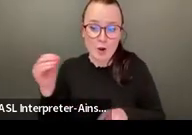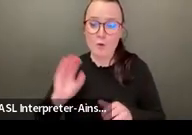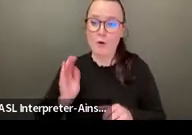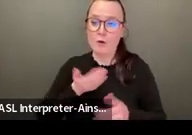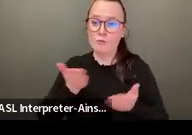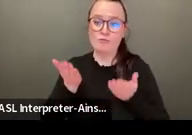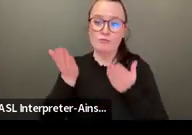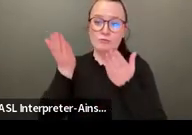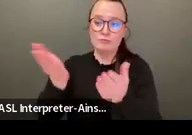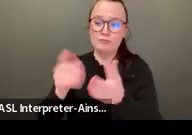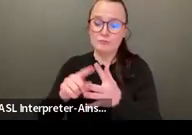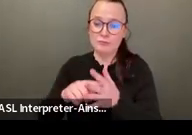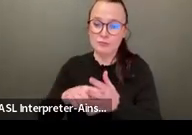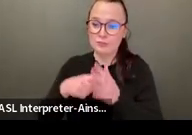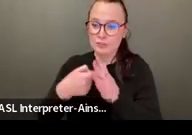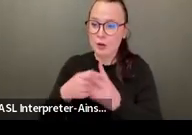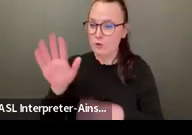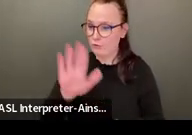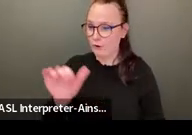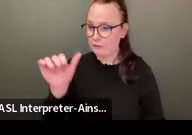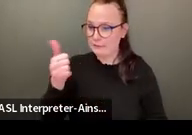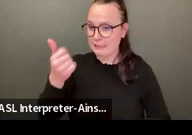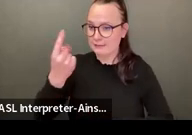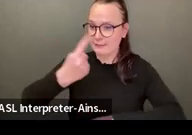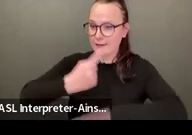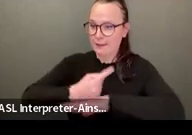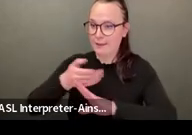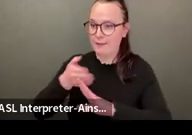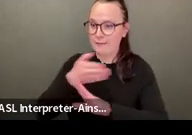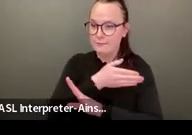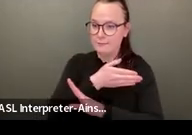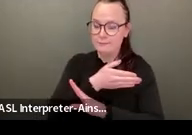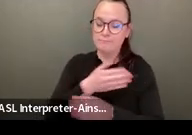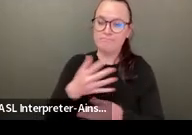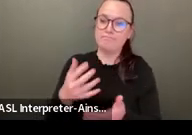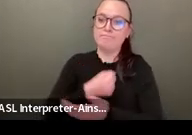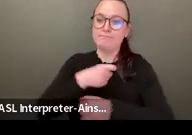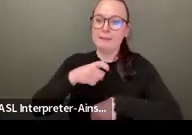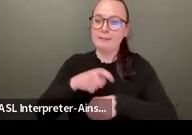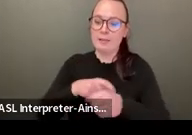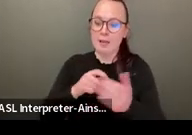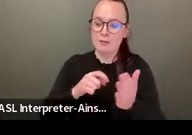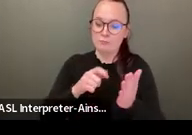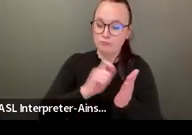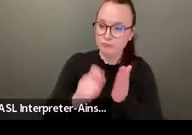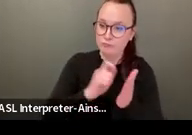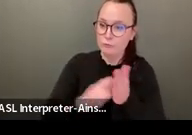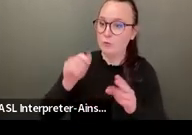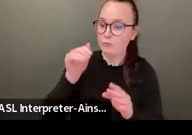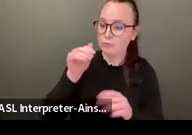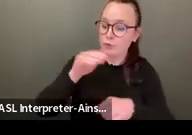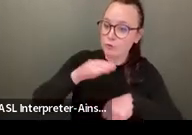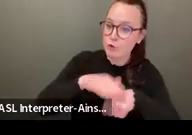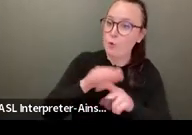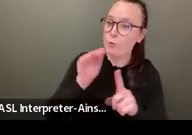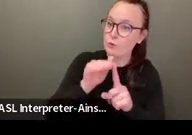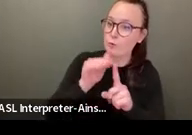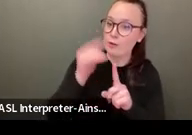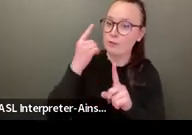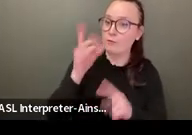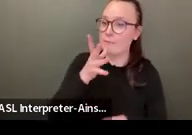out approximately 10 days, which gives you plenty of time to write the written notice, get that to the parent, give them time to review